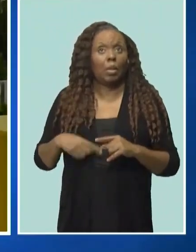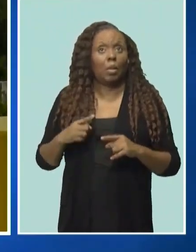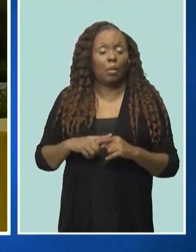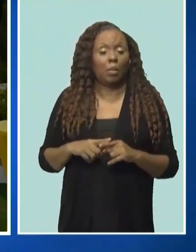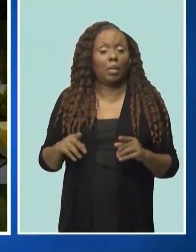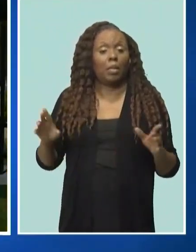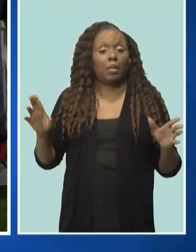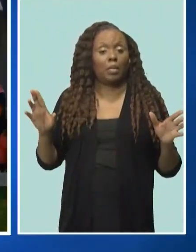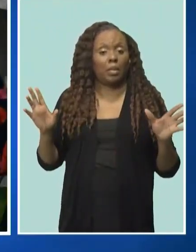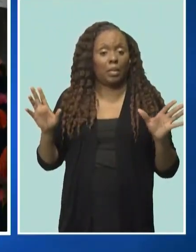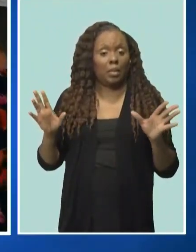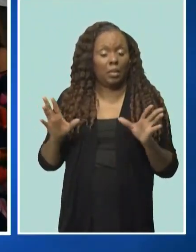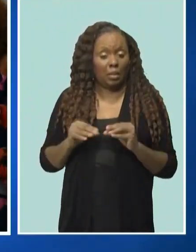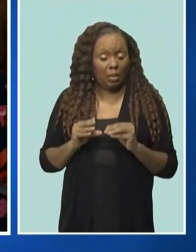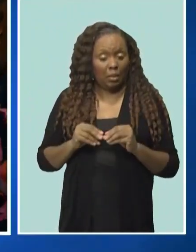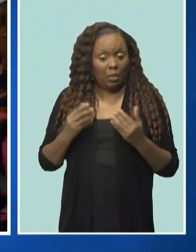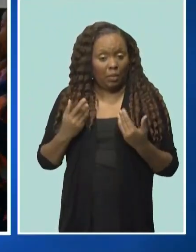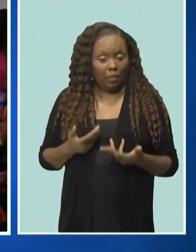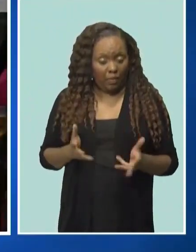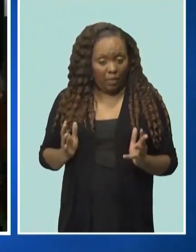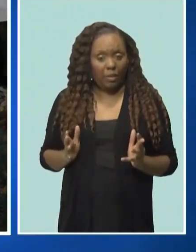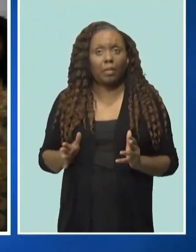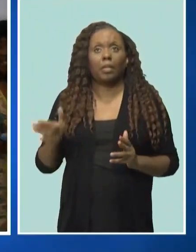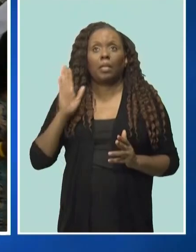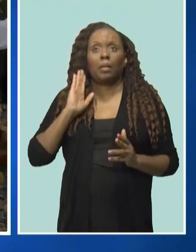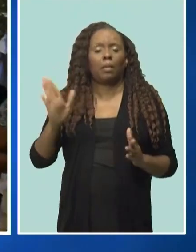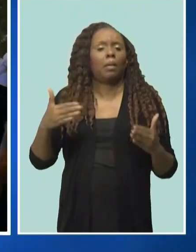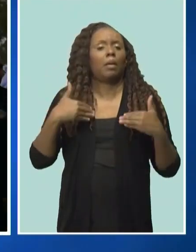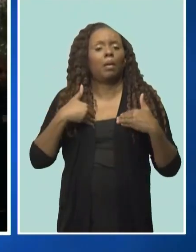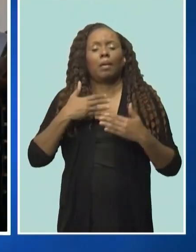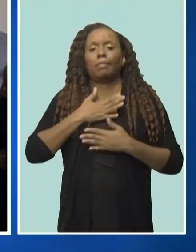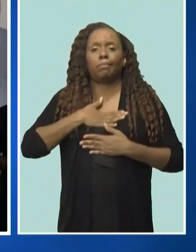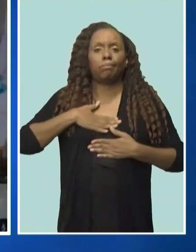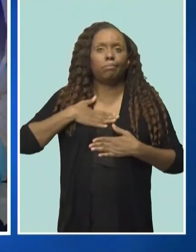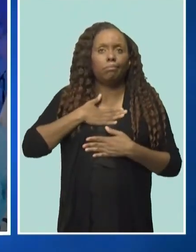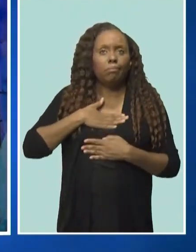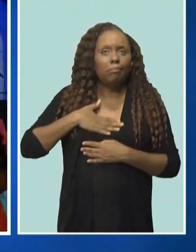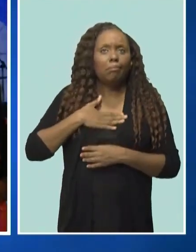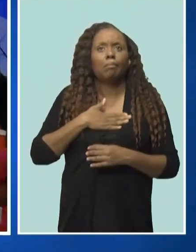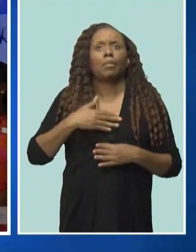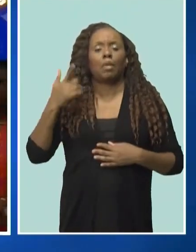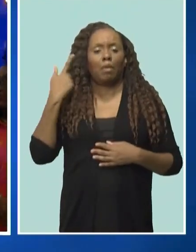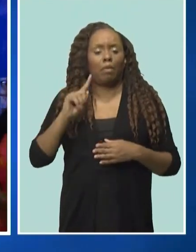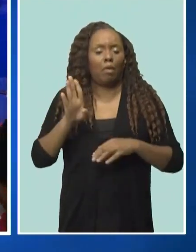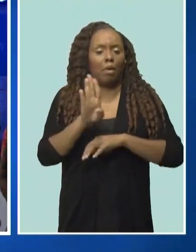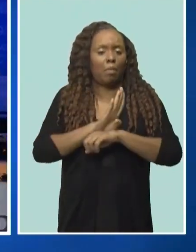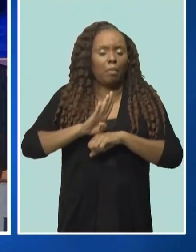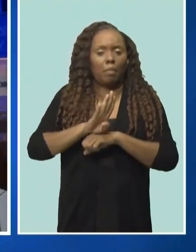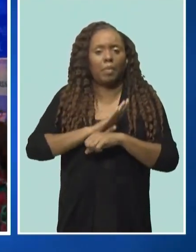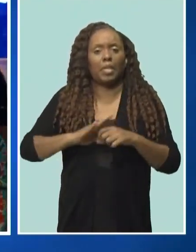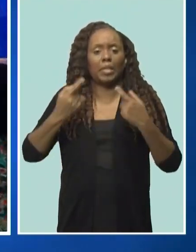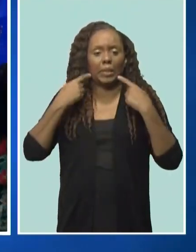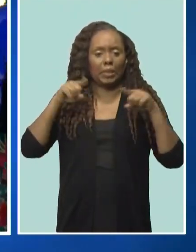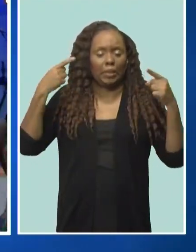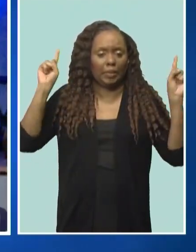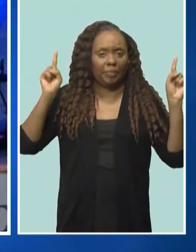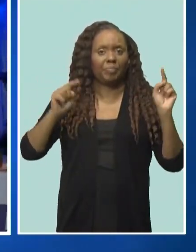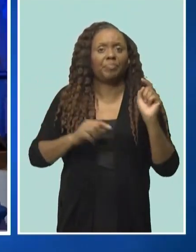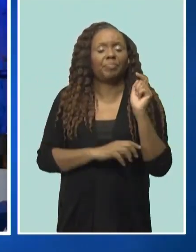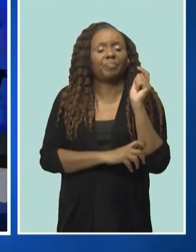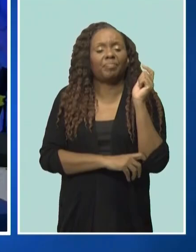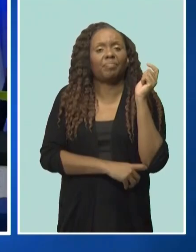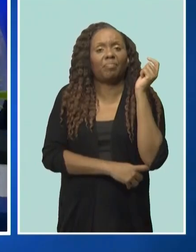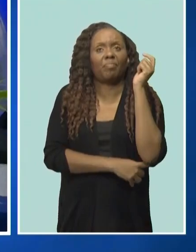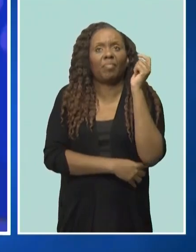visiting stakeholders will leave with an appreciation for what earned Barbados so many accolades over the years. Therefore, it